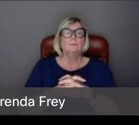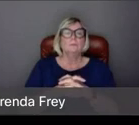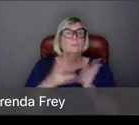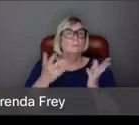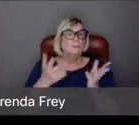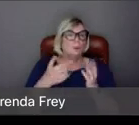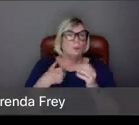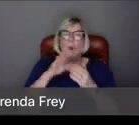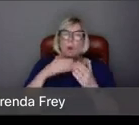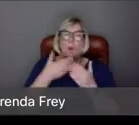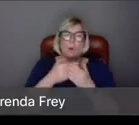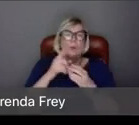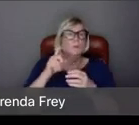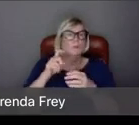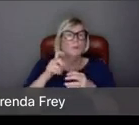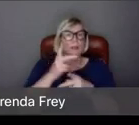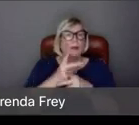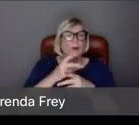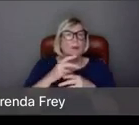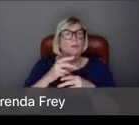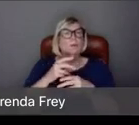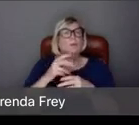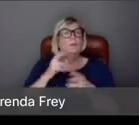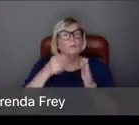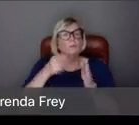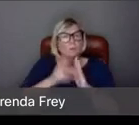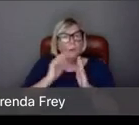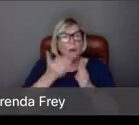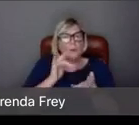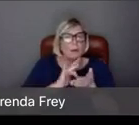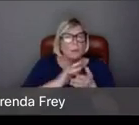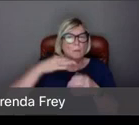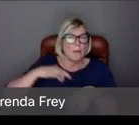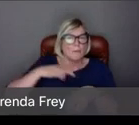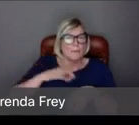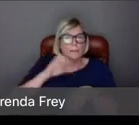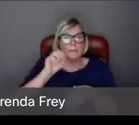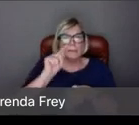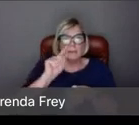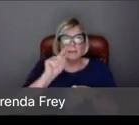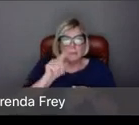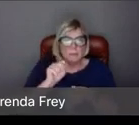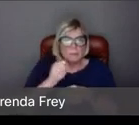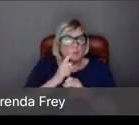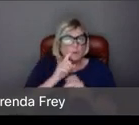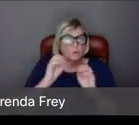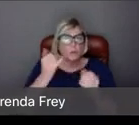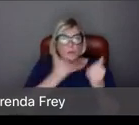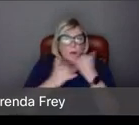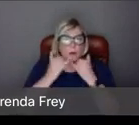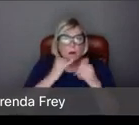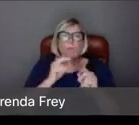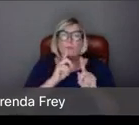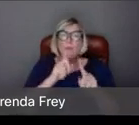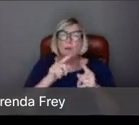So you should also carefully review your medical benefit statements, make sure there's no errors. You respond immediately to any kind of